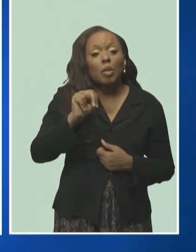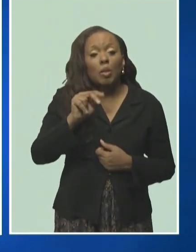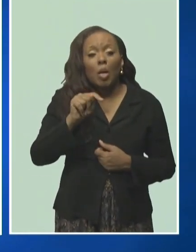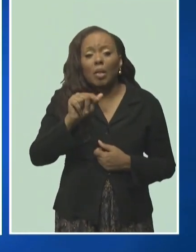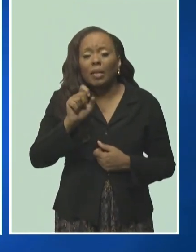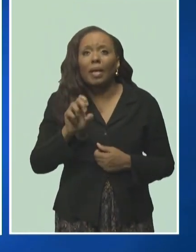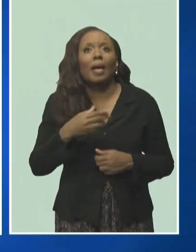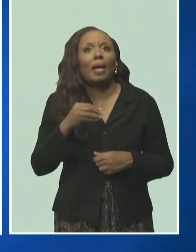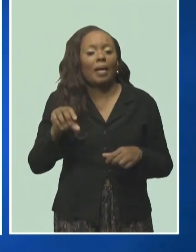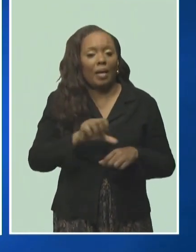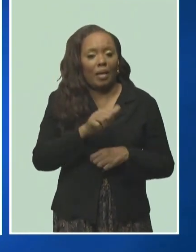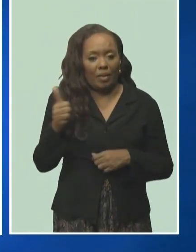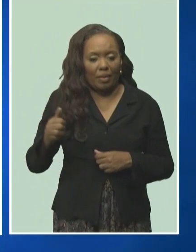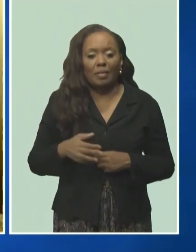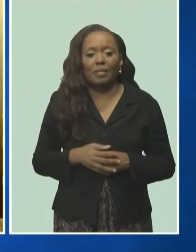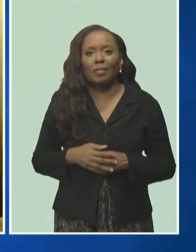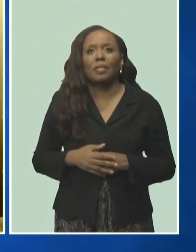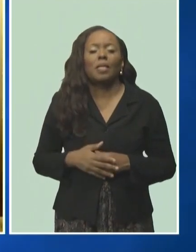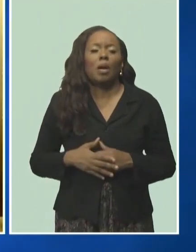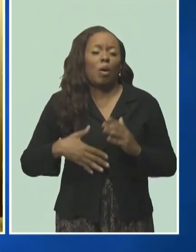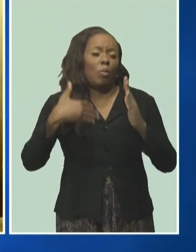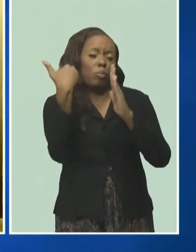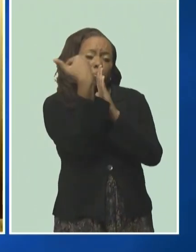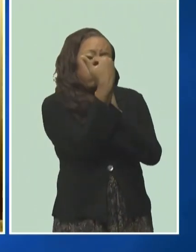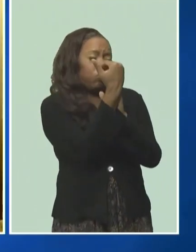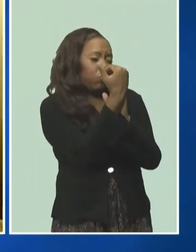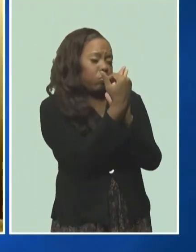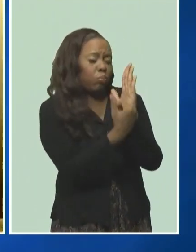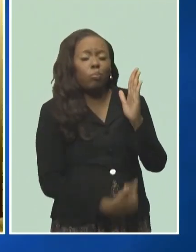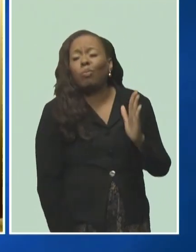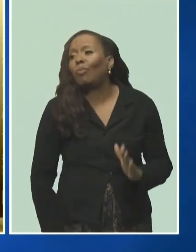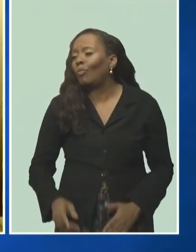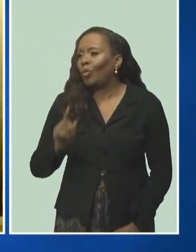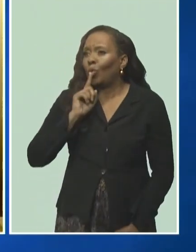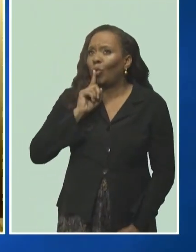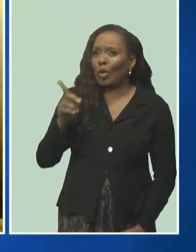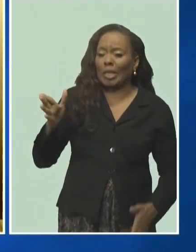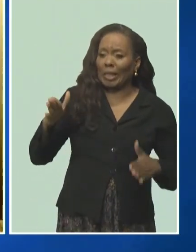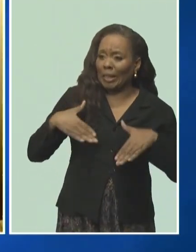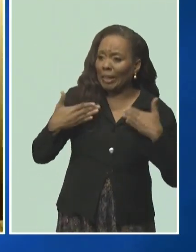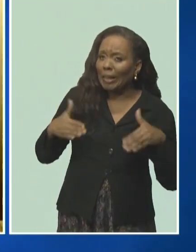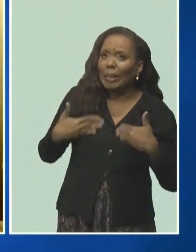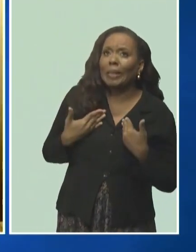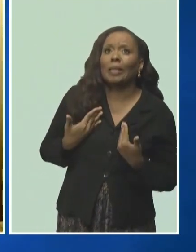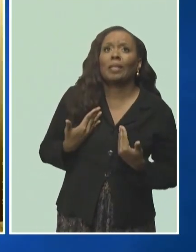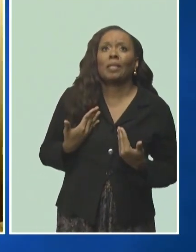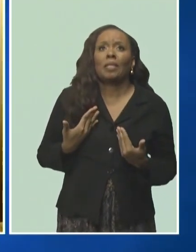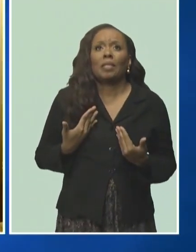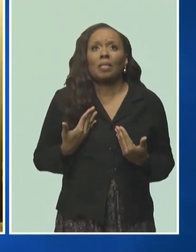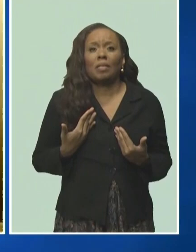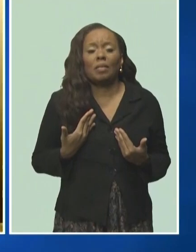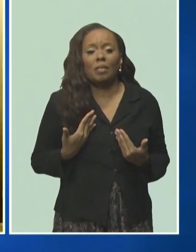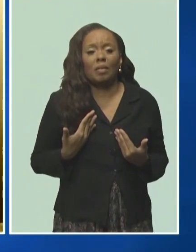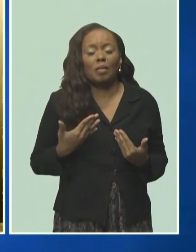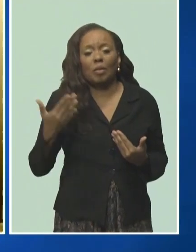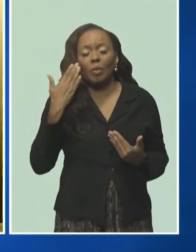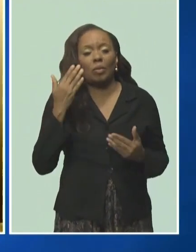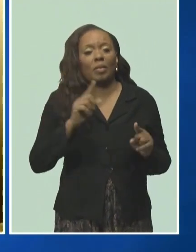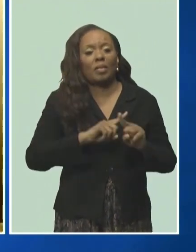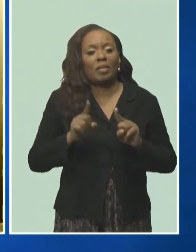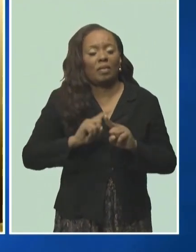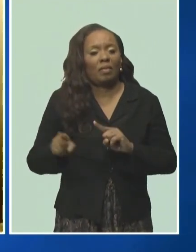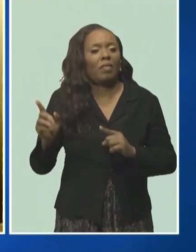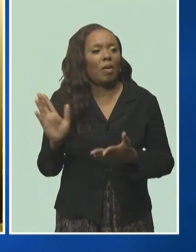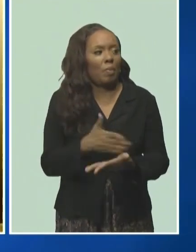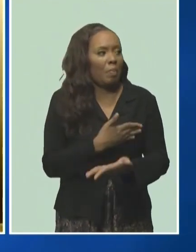great concert. Well, just listening to that lineup alone, we can be happy and we can know that every genre of music is